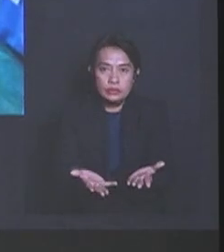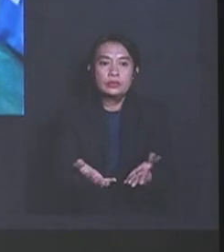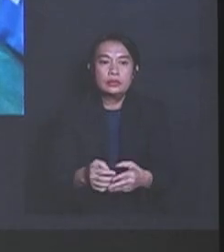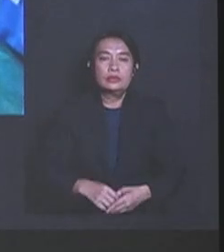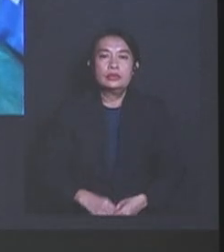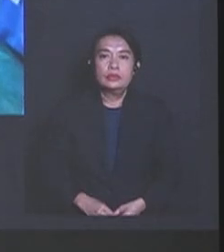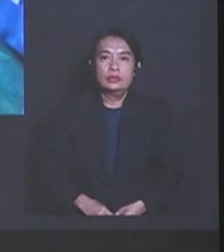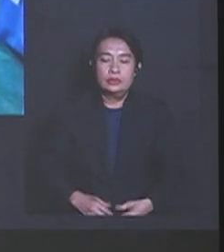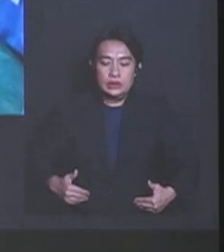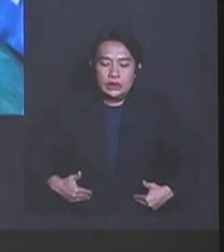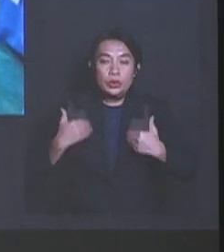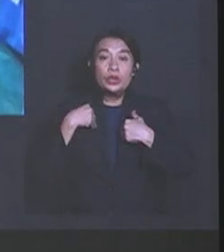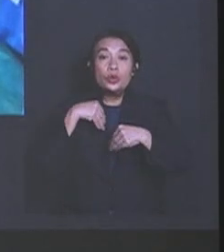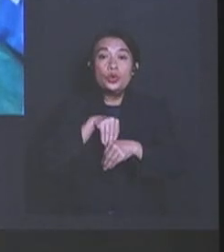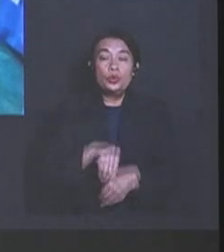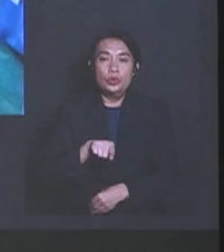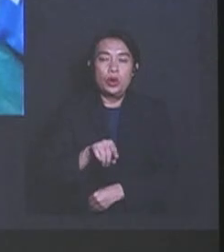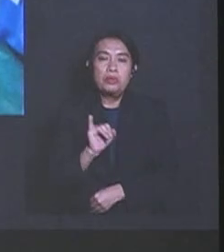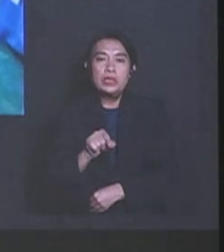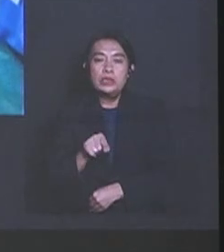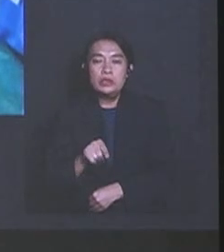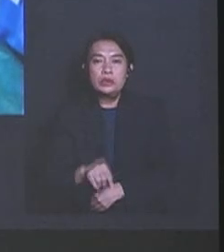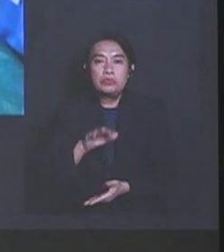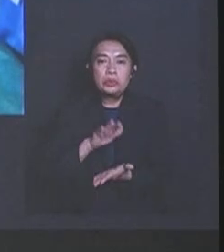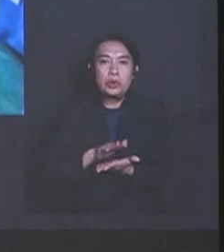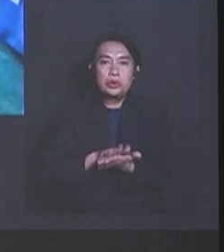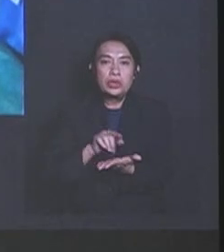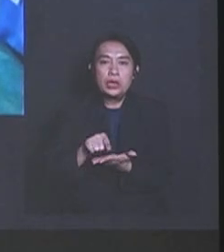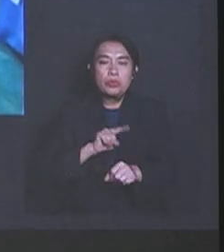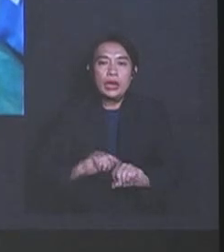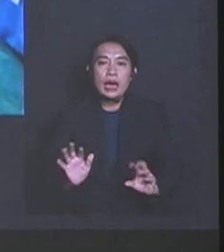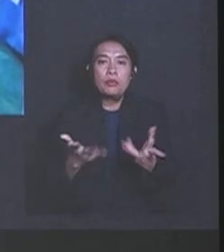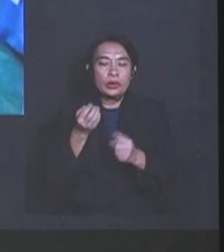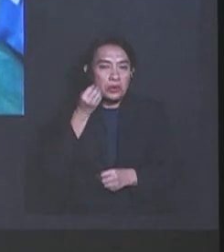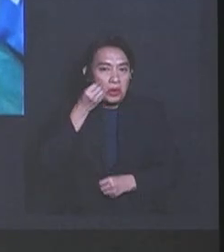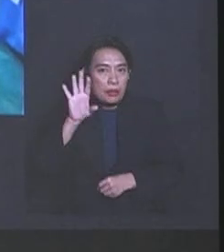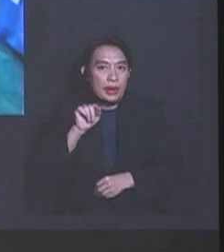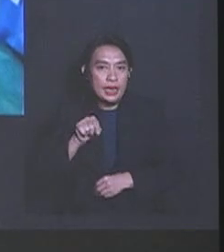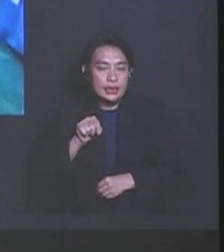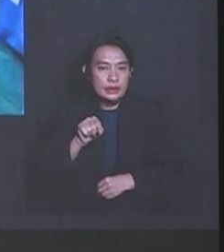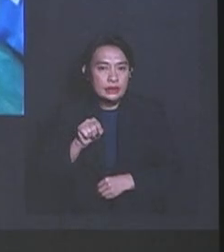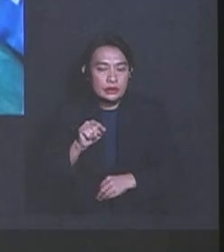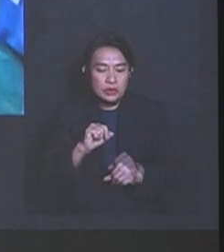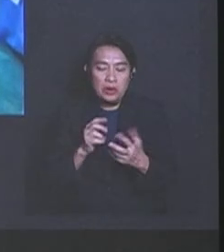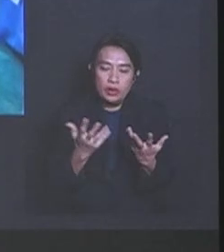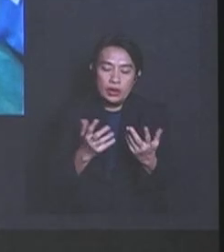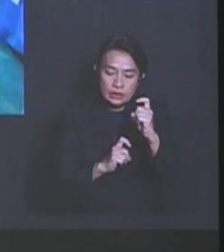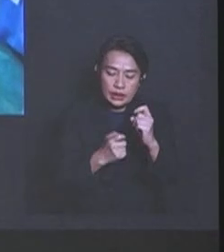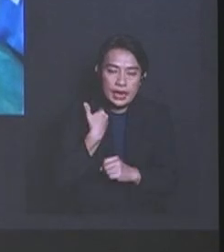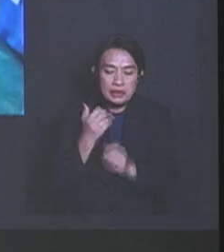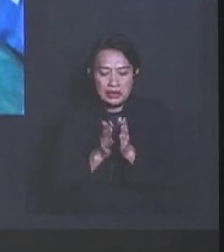maybe you have a lot of challenge. You may have a lot of drug, a lot of bad condition of the